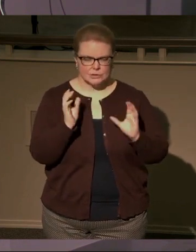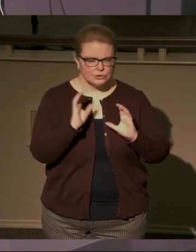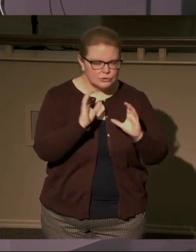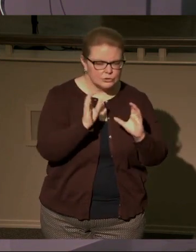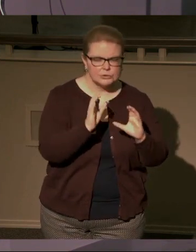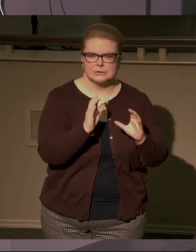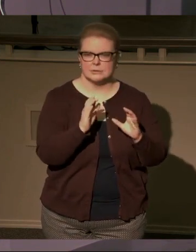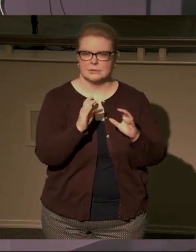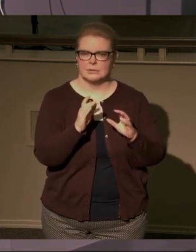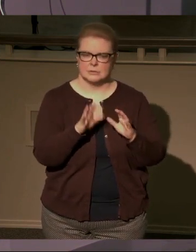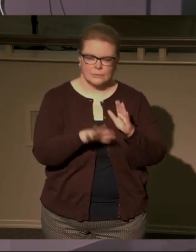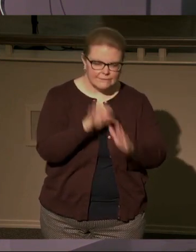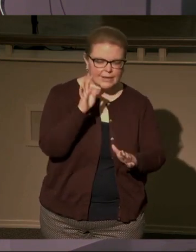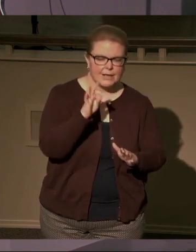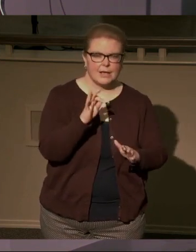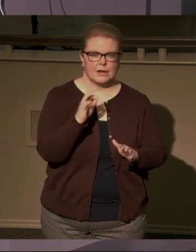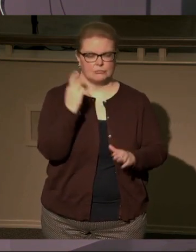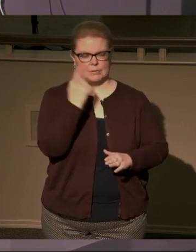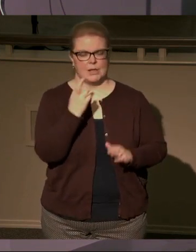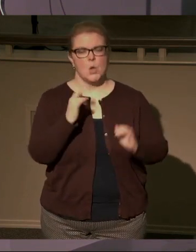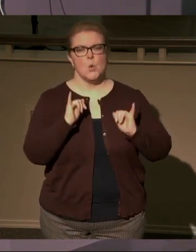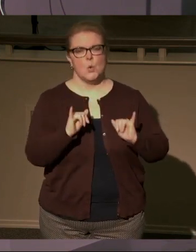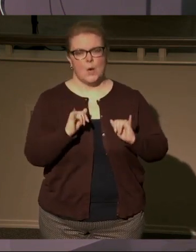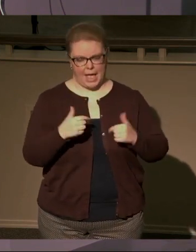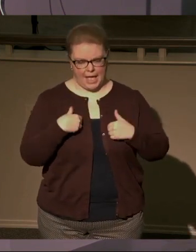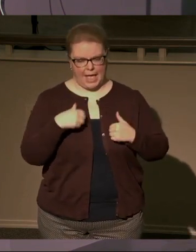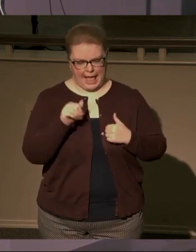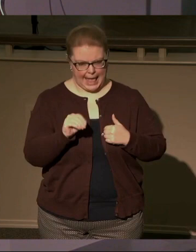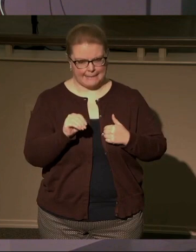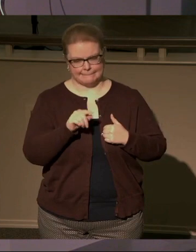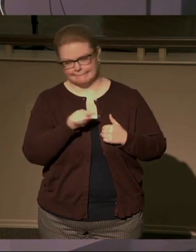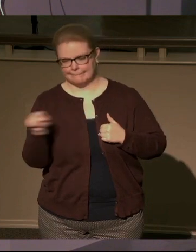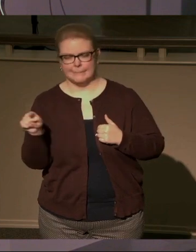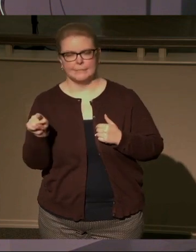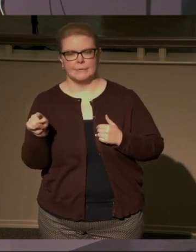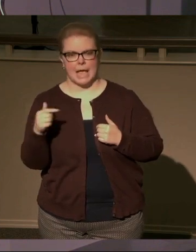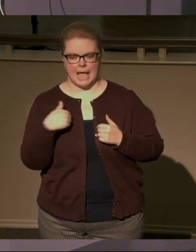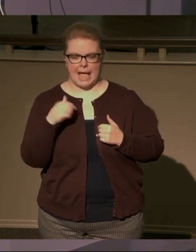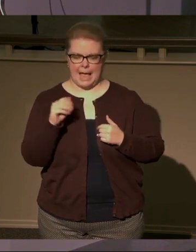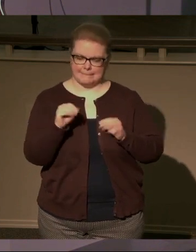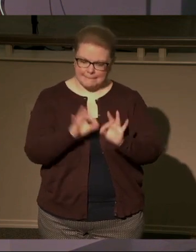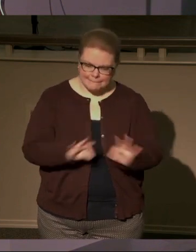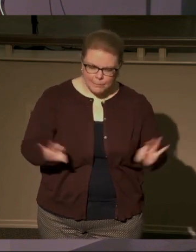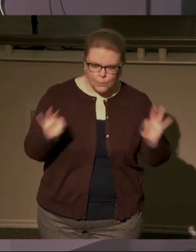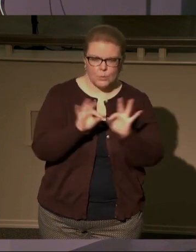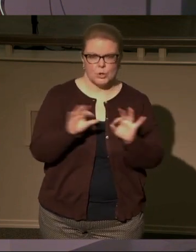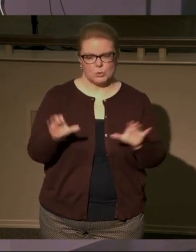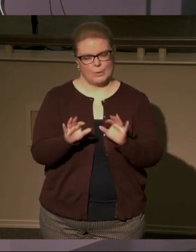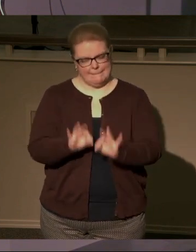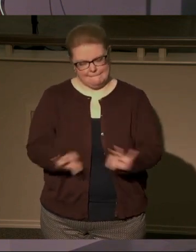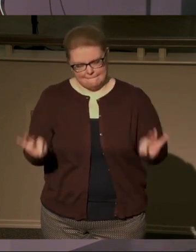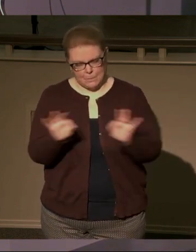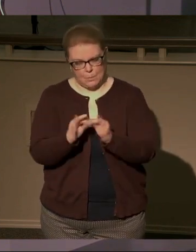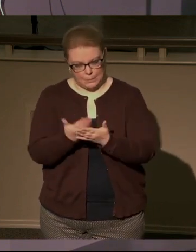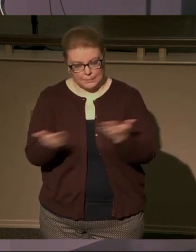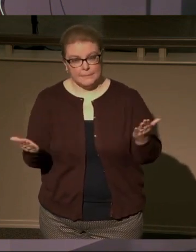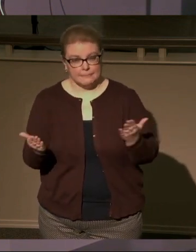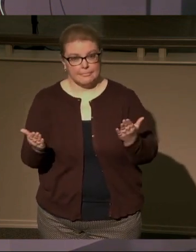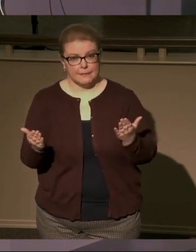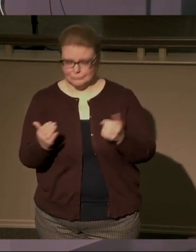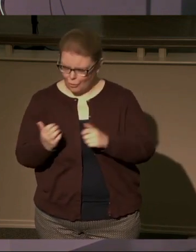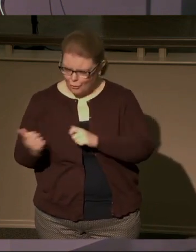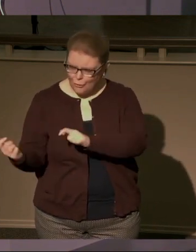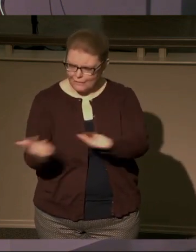desire to find and discover and self-actualize and become important or do important things. And all of us want to